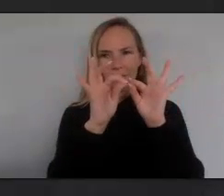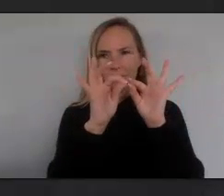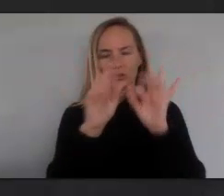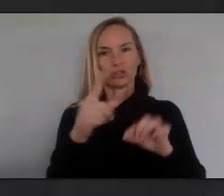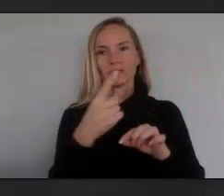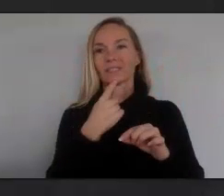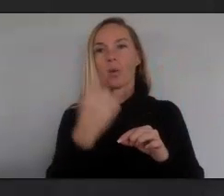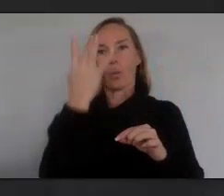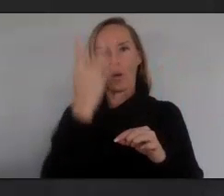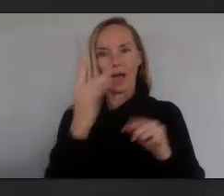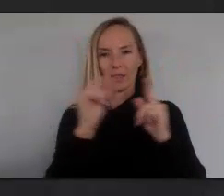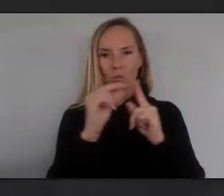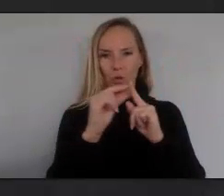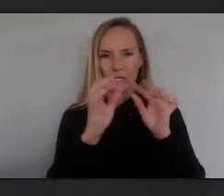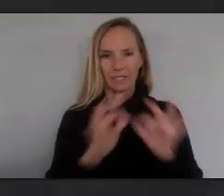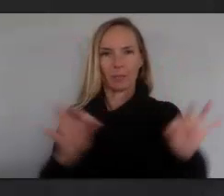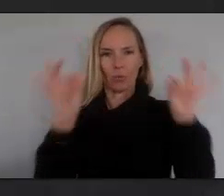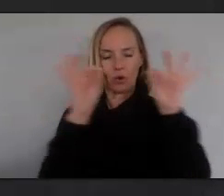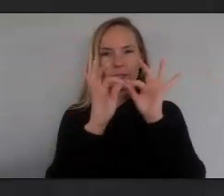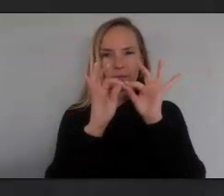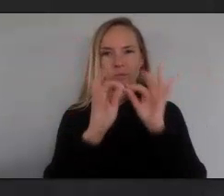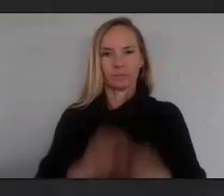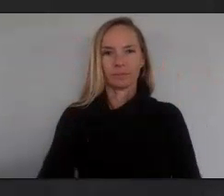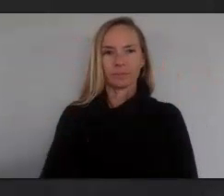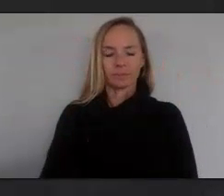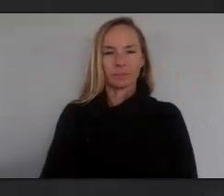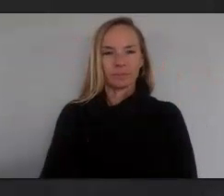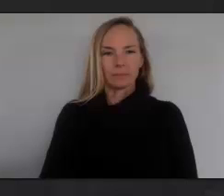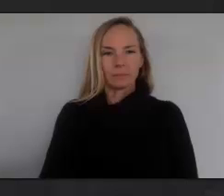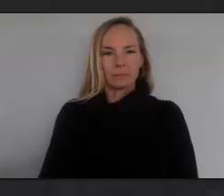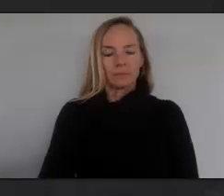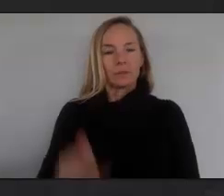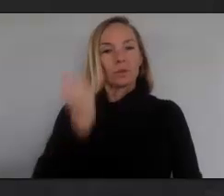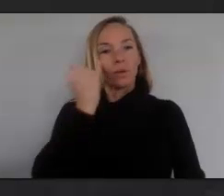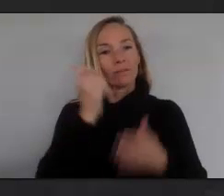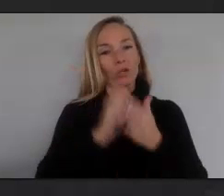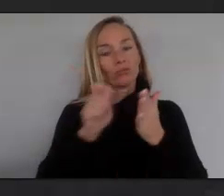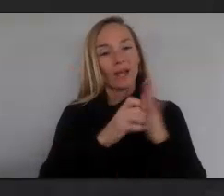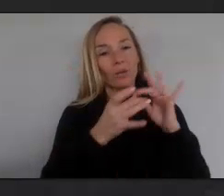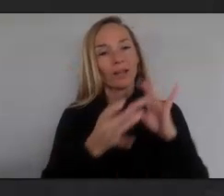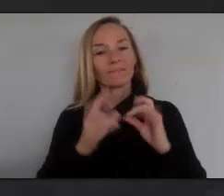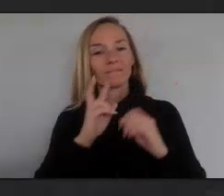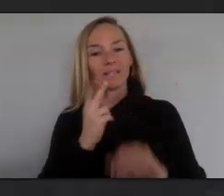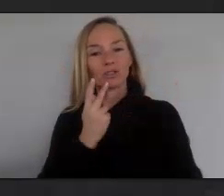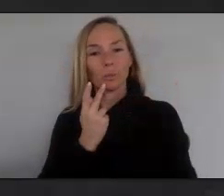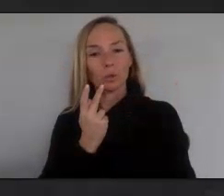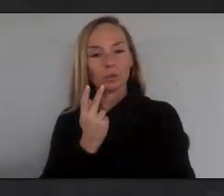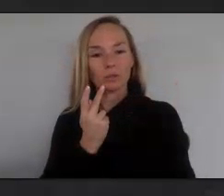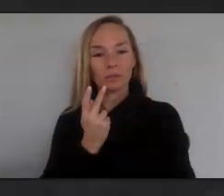Using the word important will make your sentence sound a little too simple. So let's say you're writing an essay about vegetables. You could use this